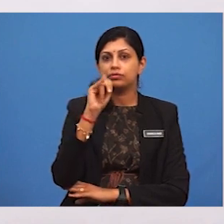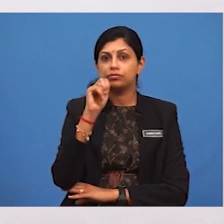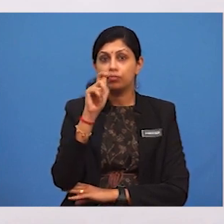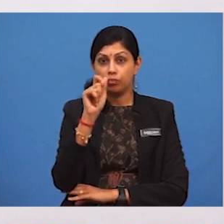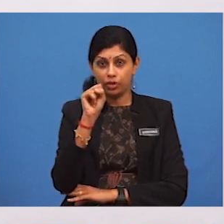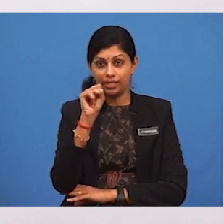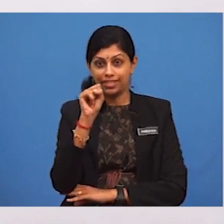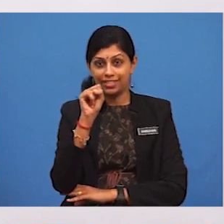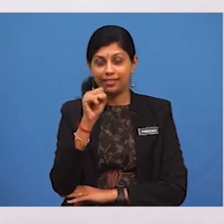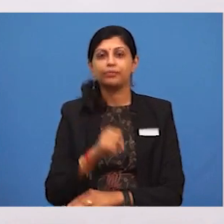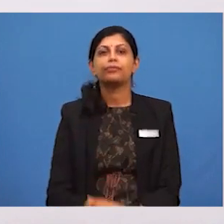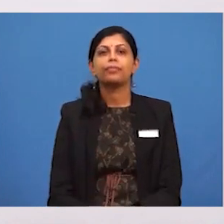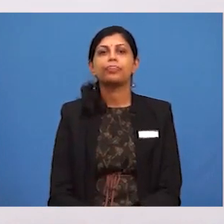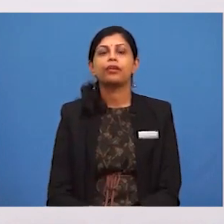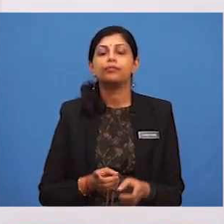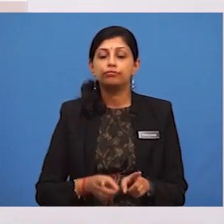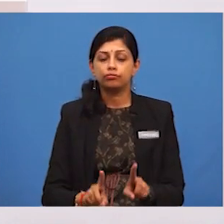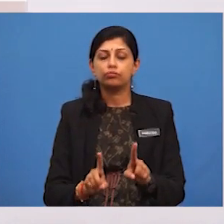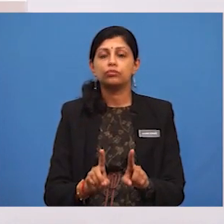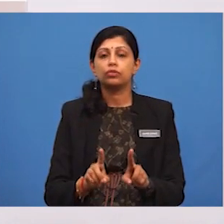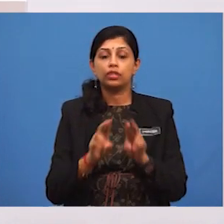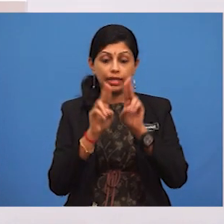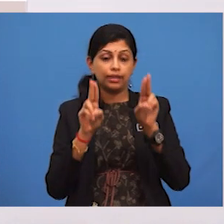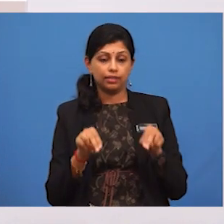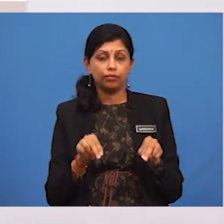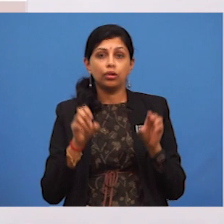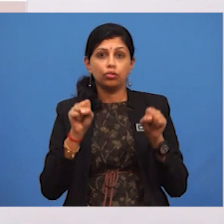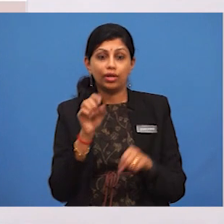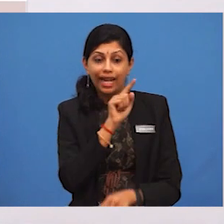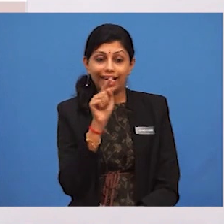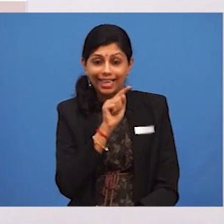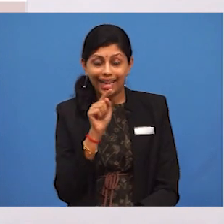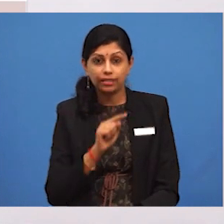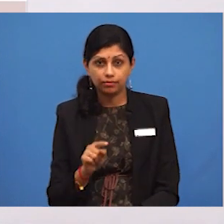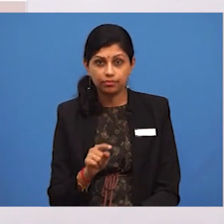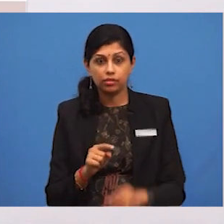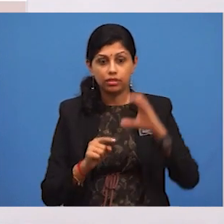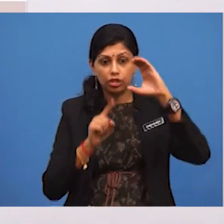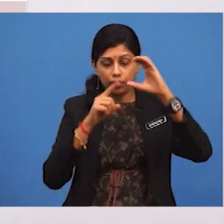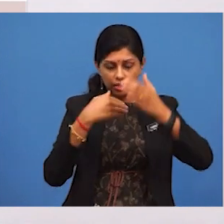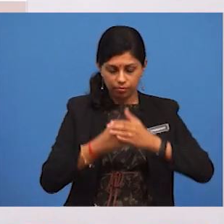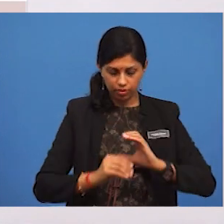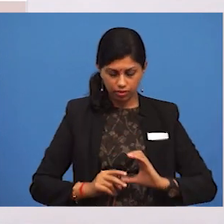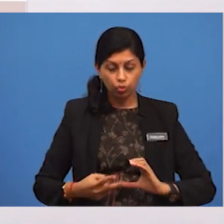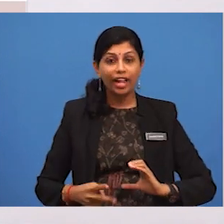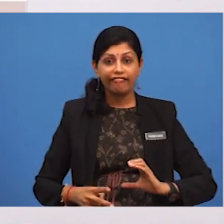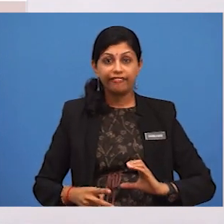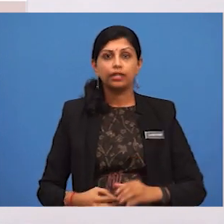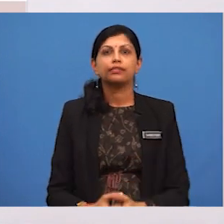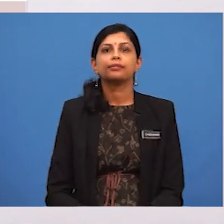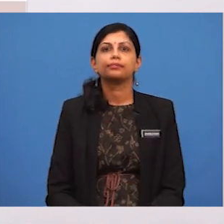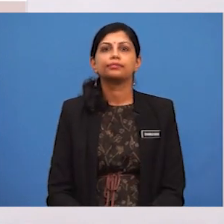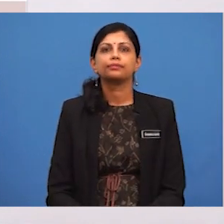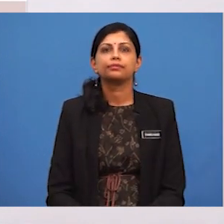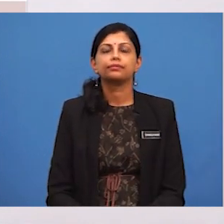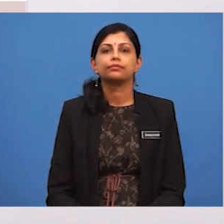So during the exam, you can underline and write C1 to C12 on top of them and underline